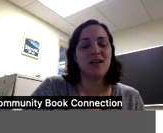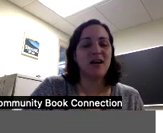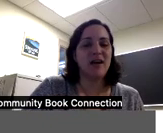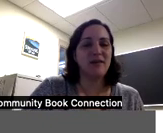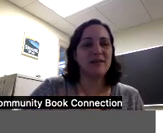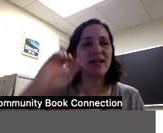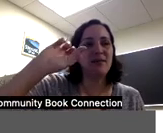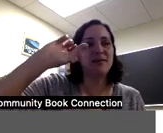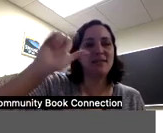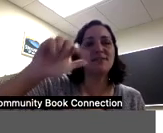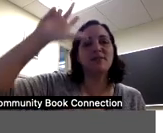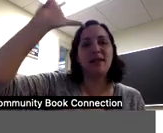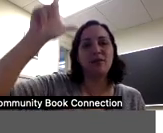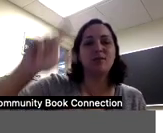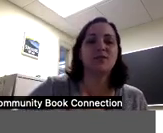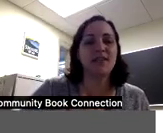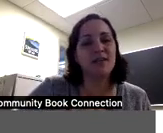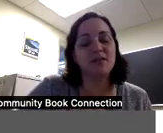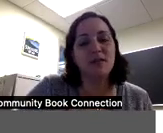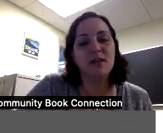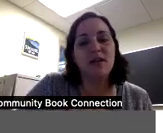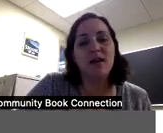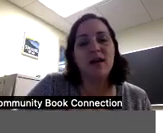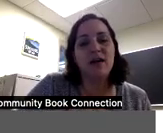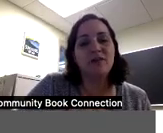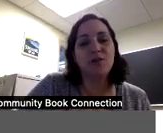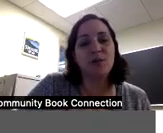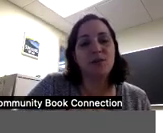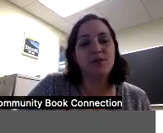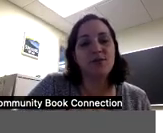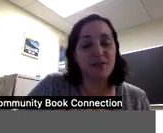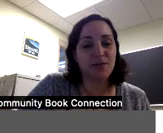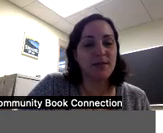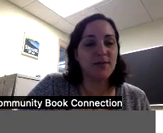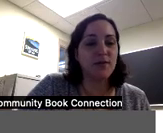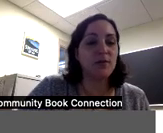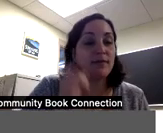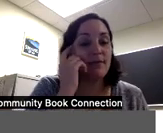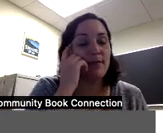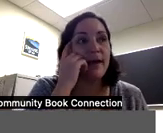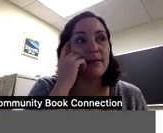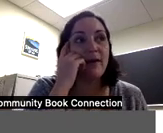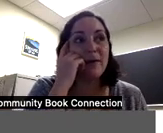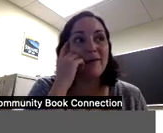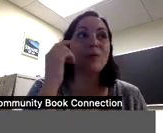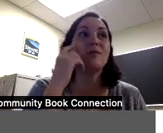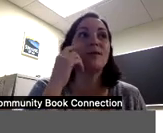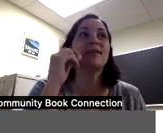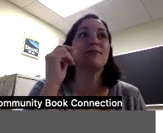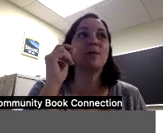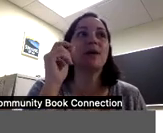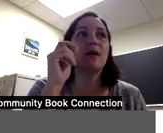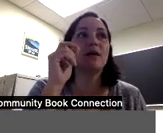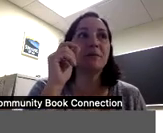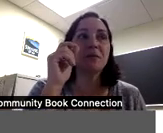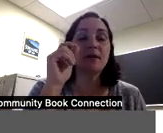which they time it seasonally and with the lunar cycle to reproduce sexually. So coral reefs